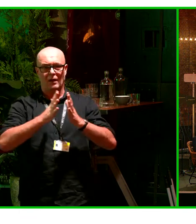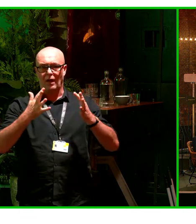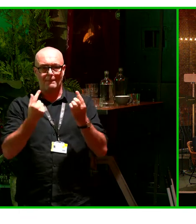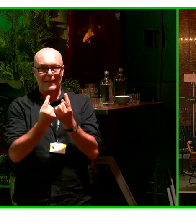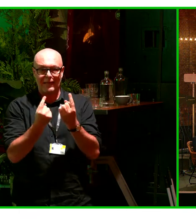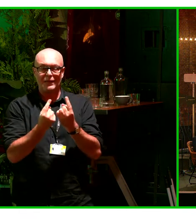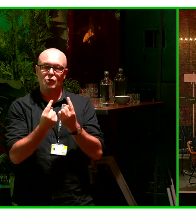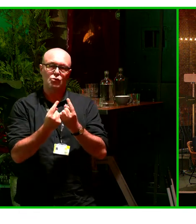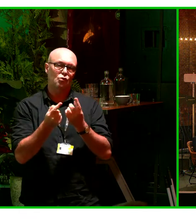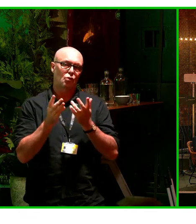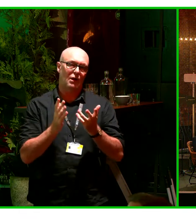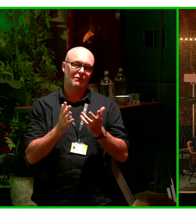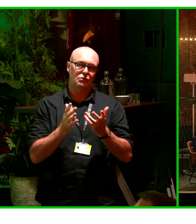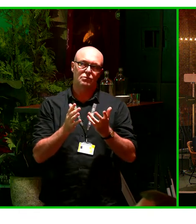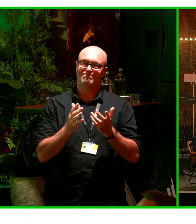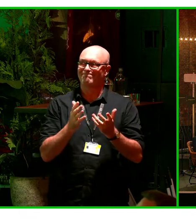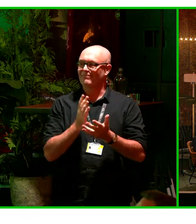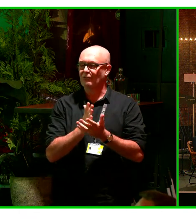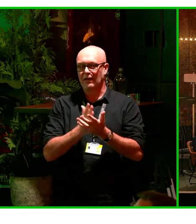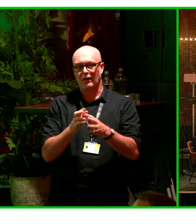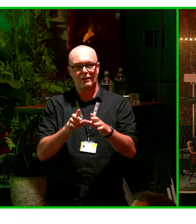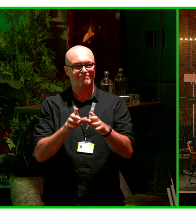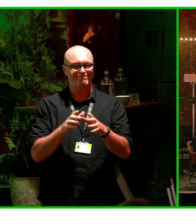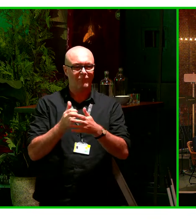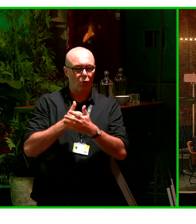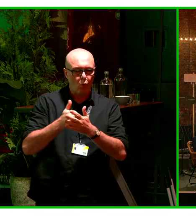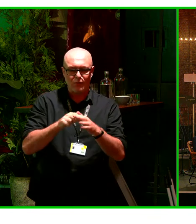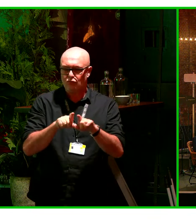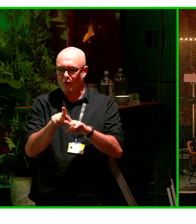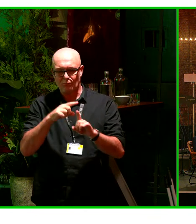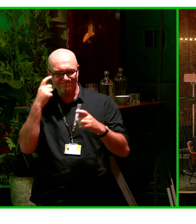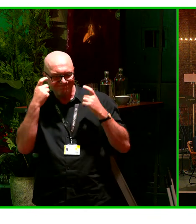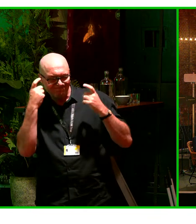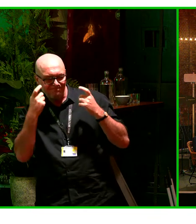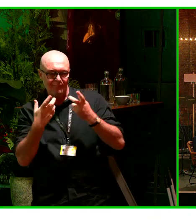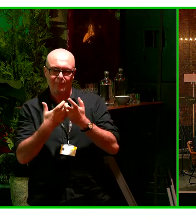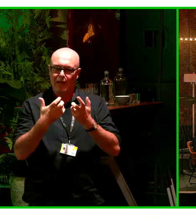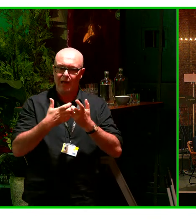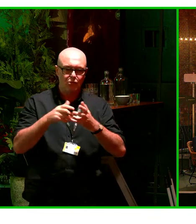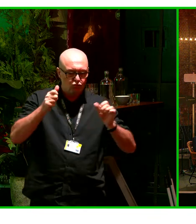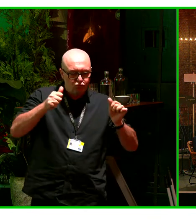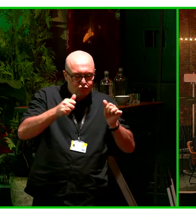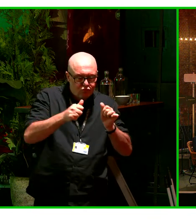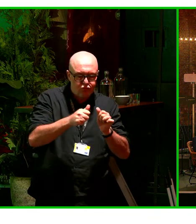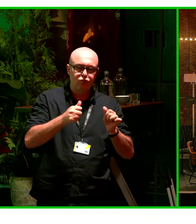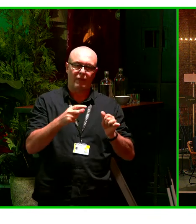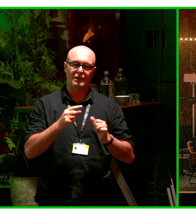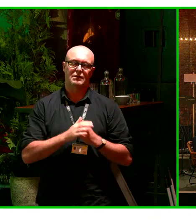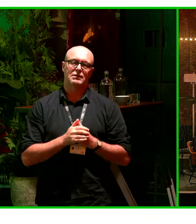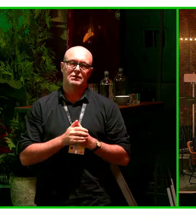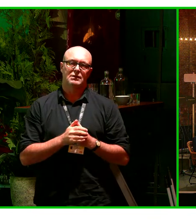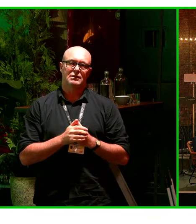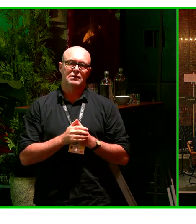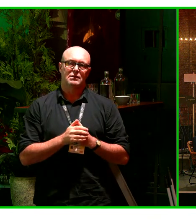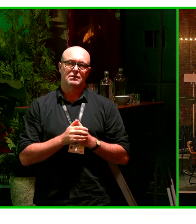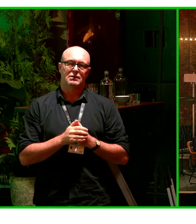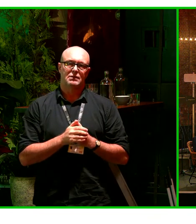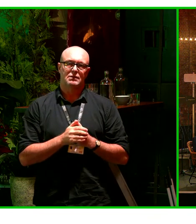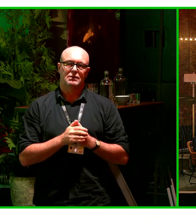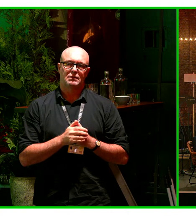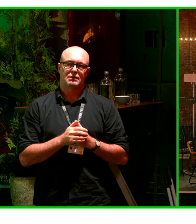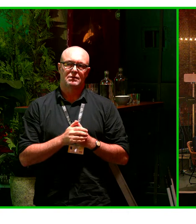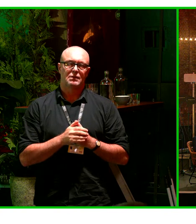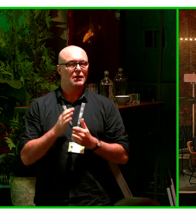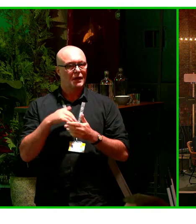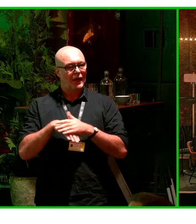and it's something that we're all sort of working within the industry to see what we can do to change things. At Gleeson Homes, we're looking